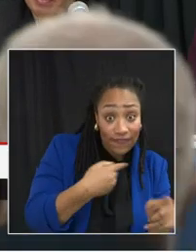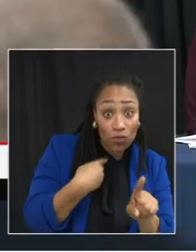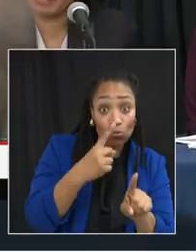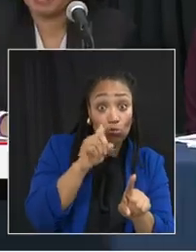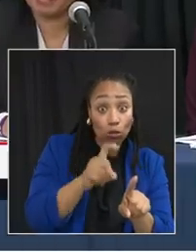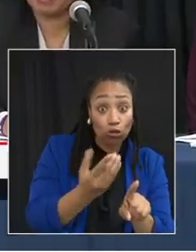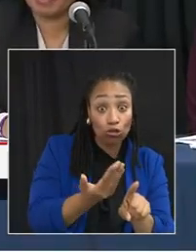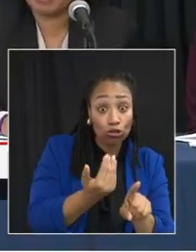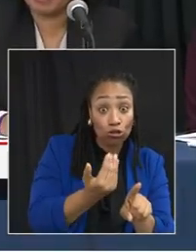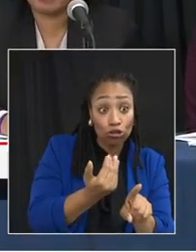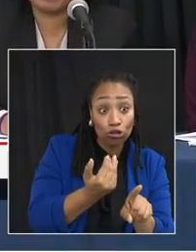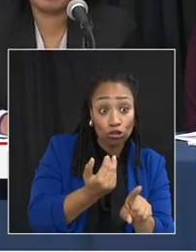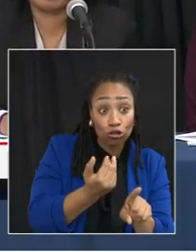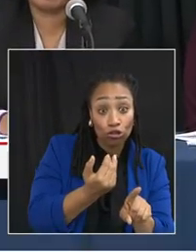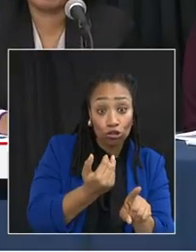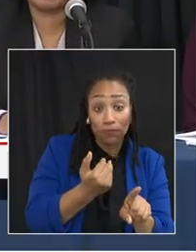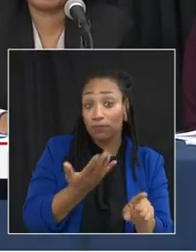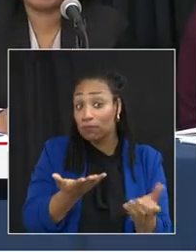Yes, we have you.